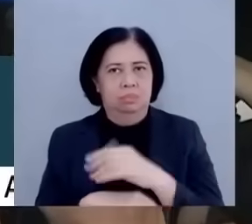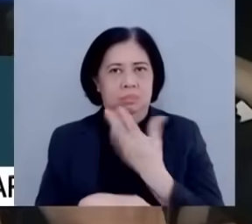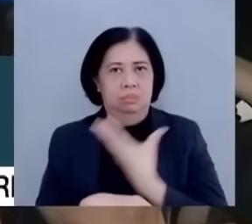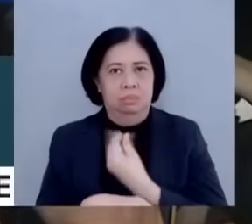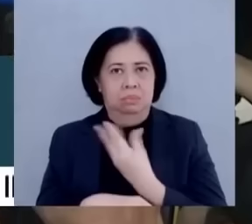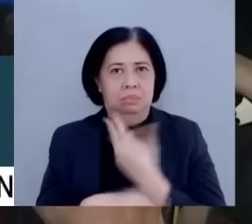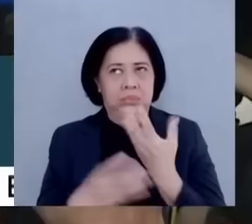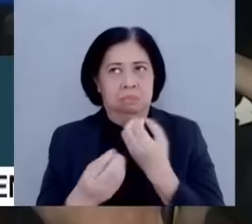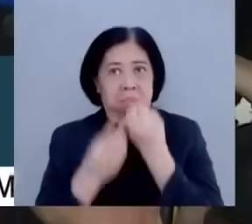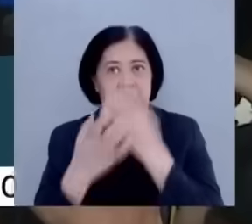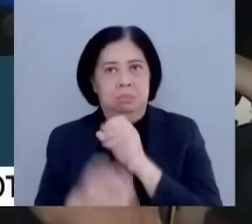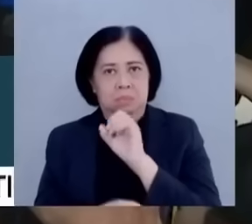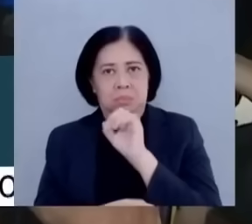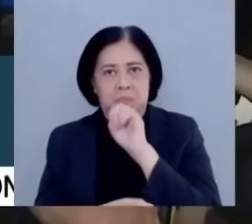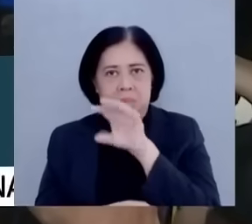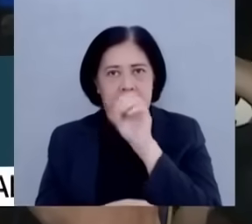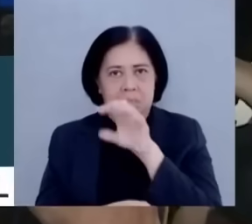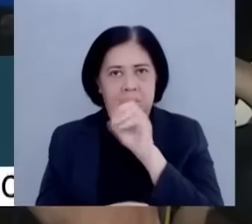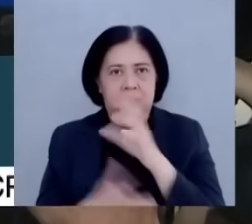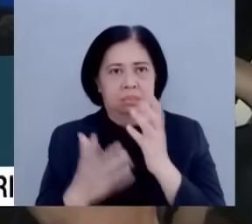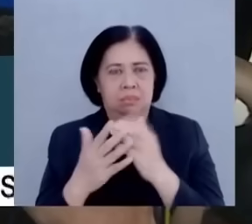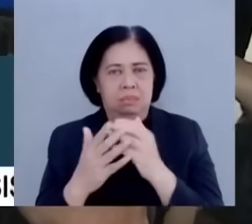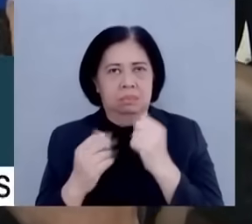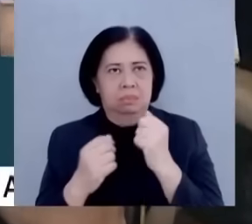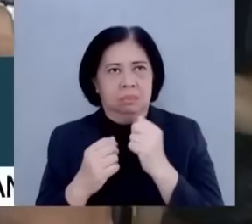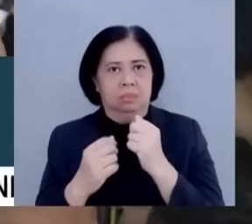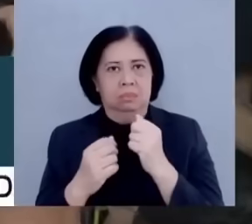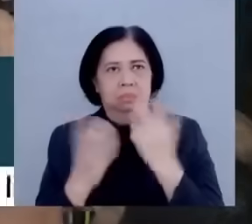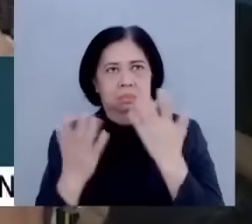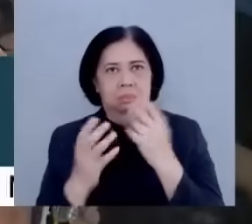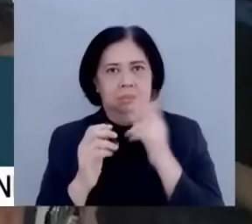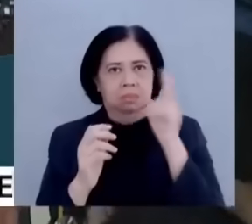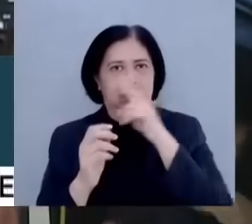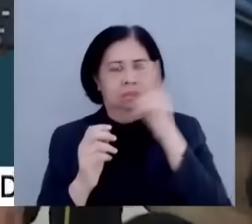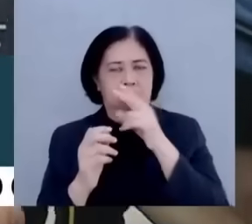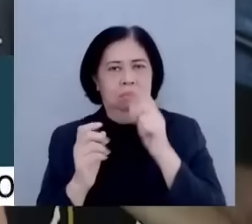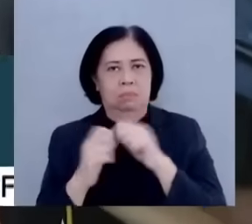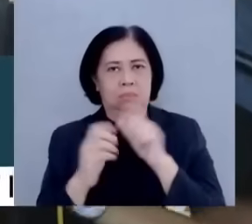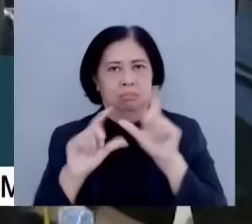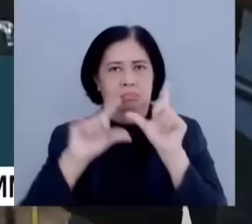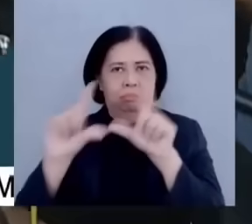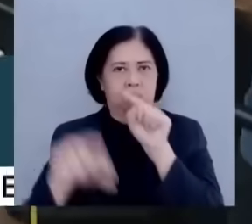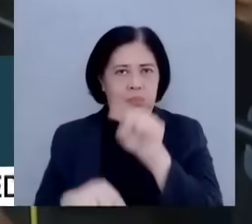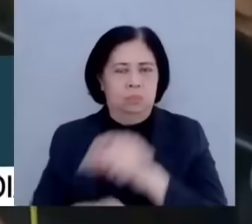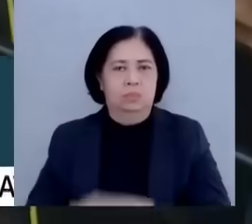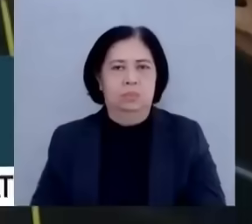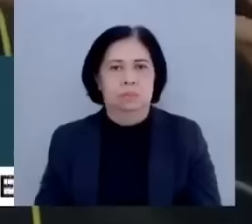say something, they might divulge something that might incriminate you.